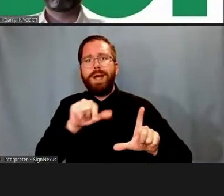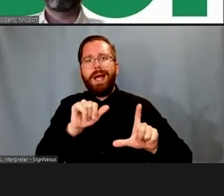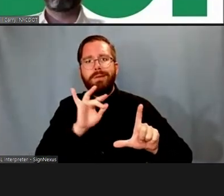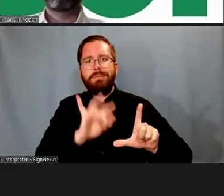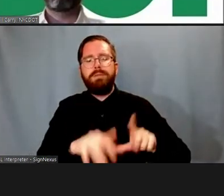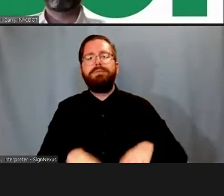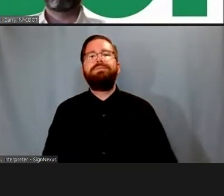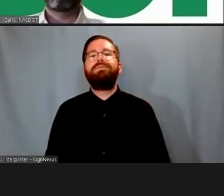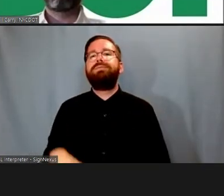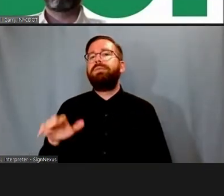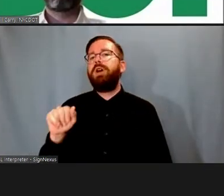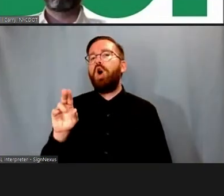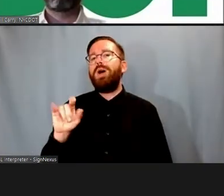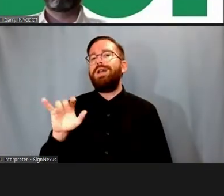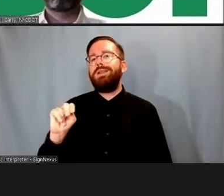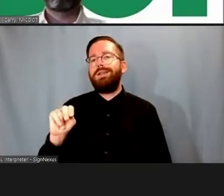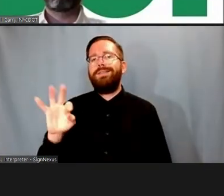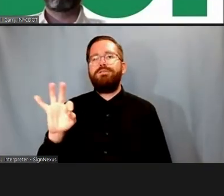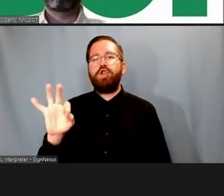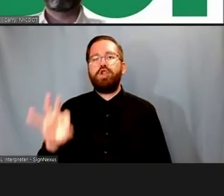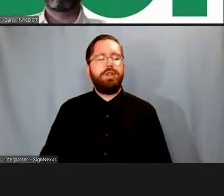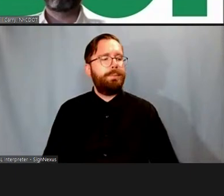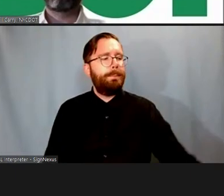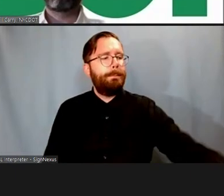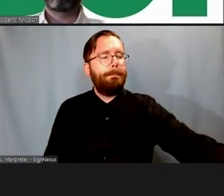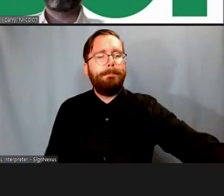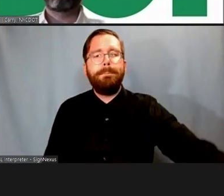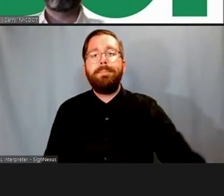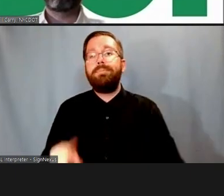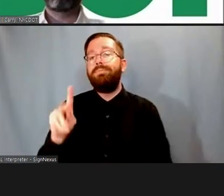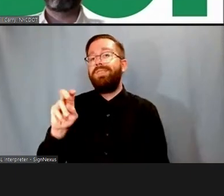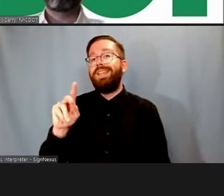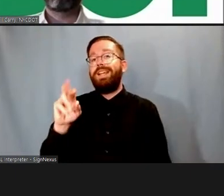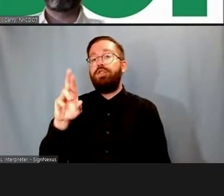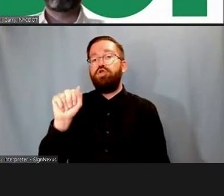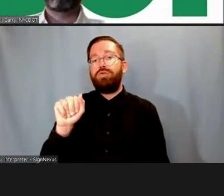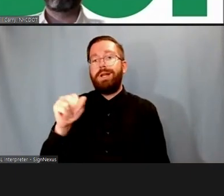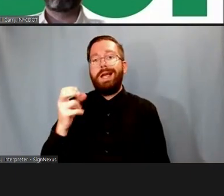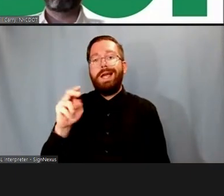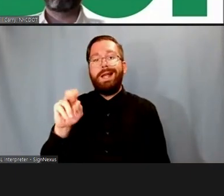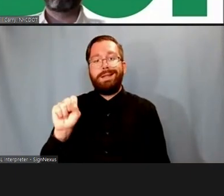austin ford kendra hems